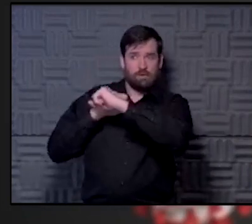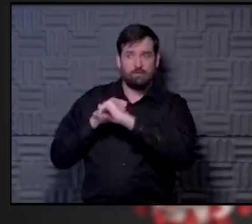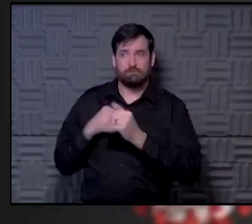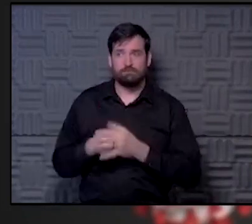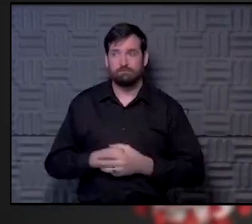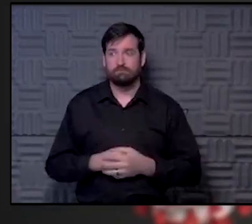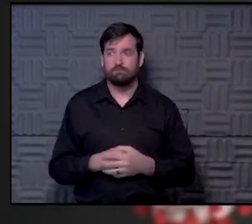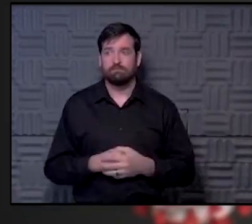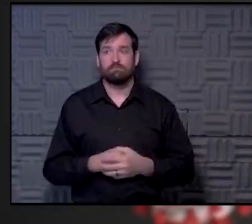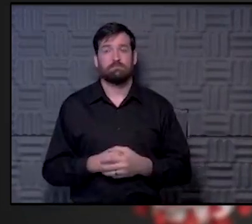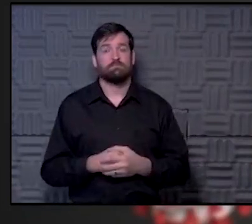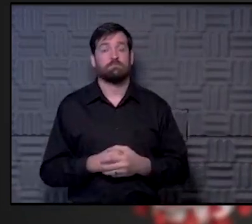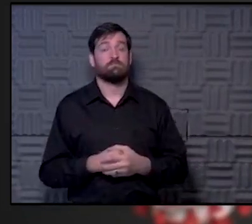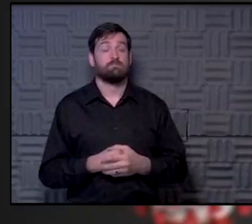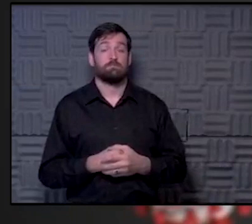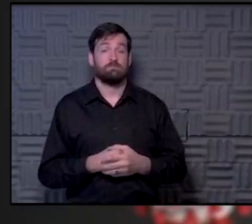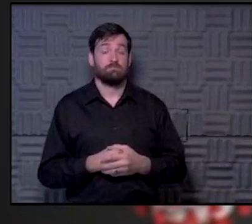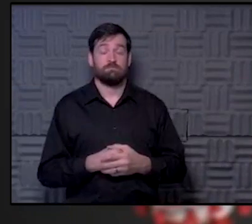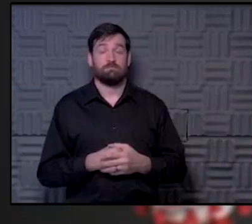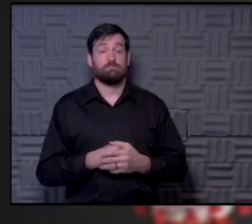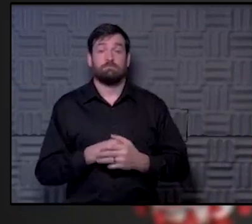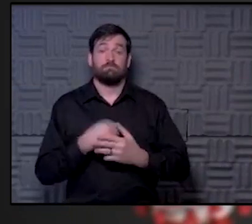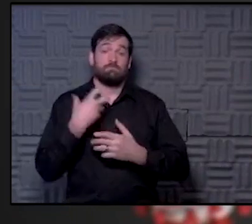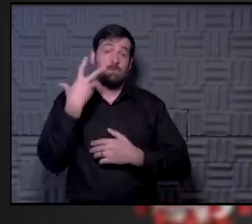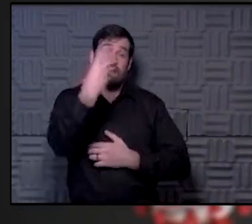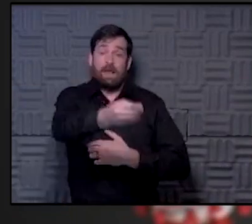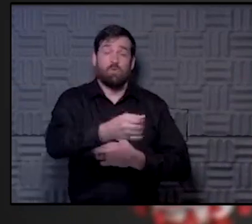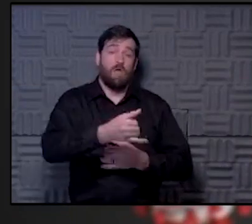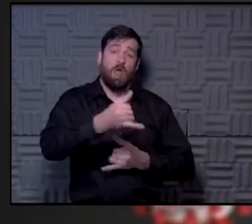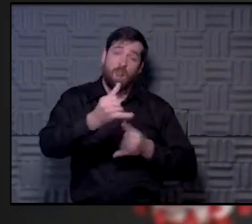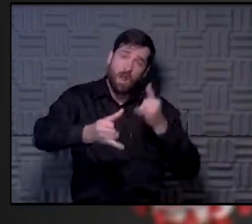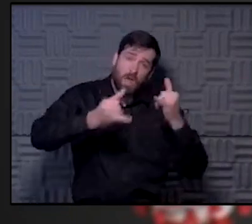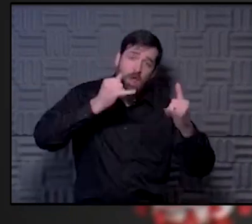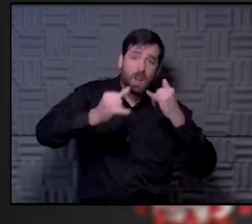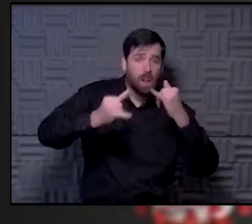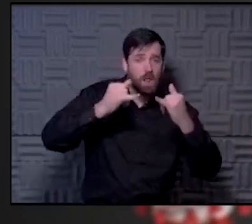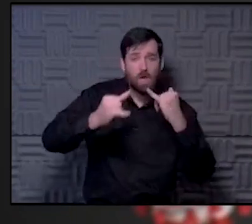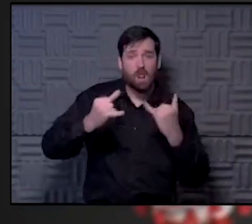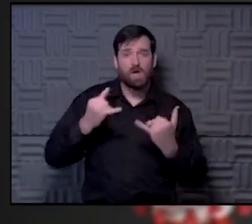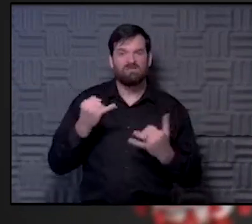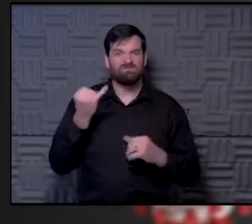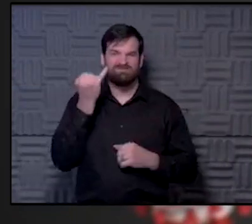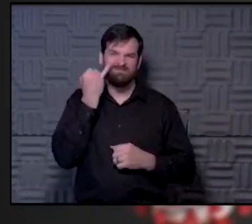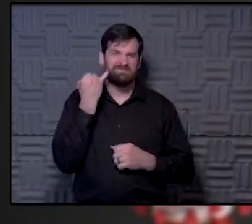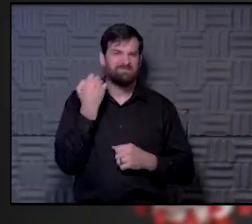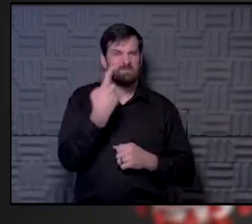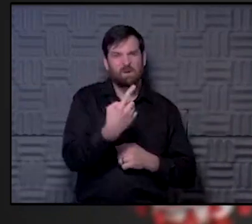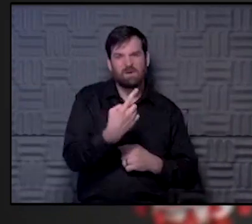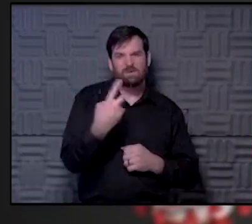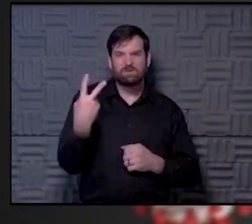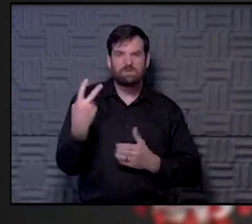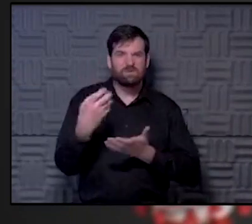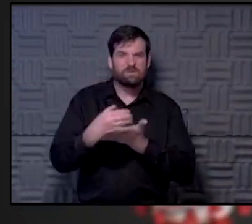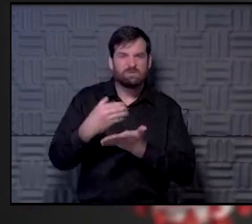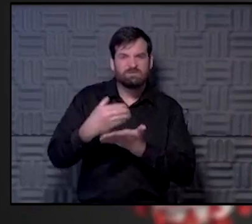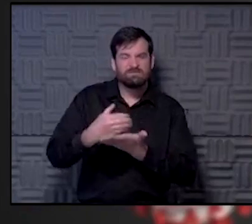Certainly we would not encourage anybody to go binge alcohol if you're taking the recommended 1 or 2 glasses of alcohol